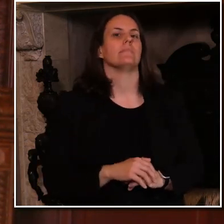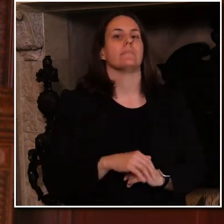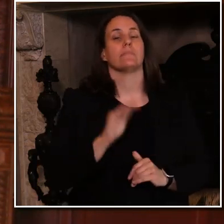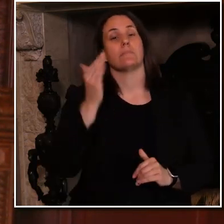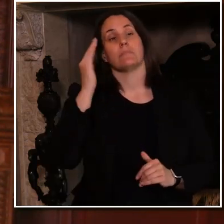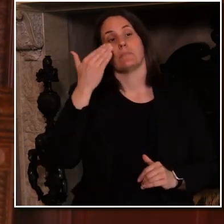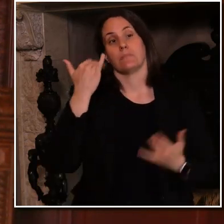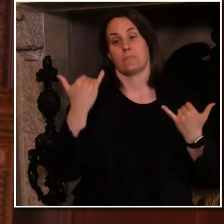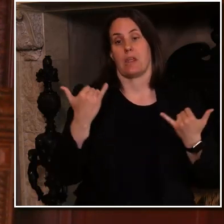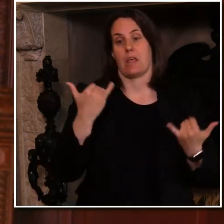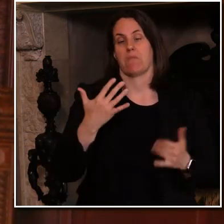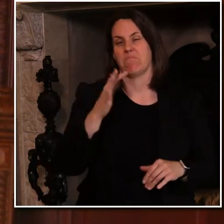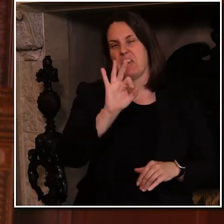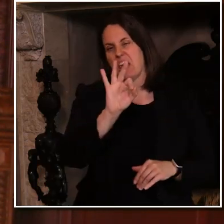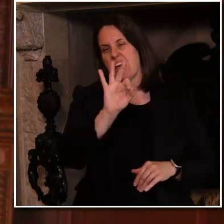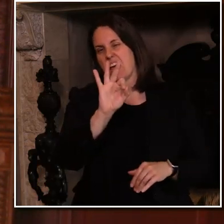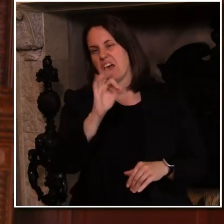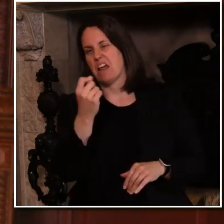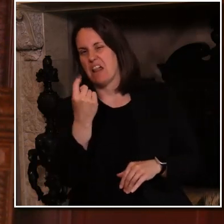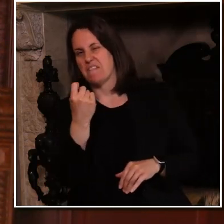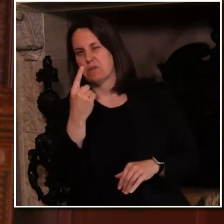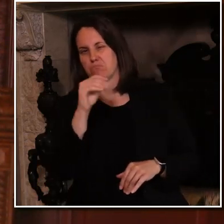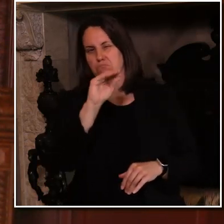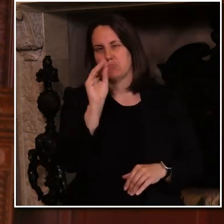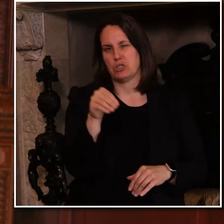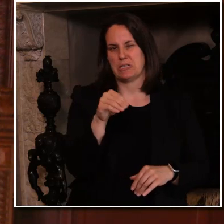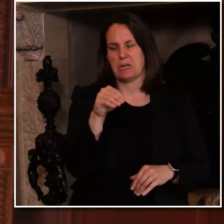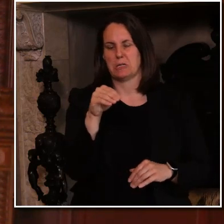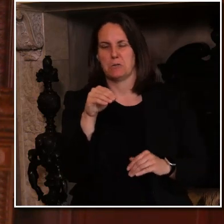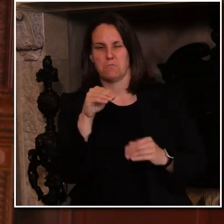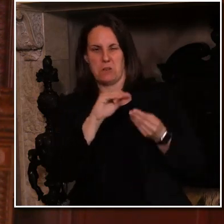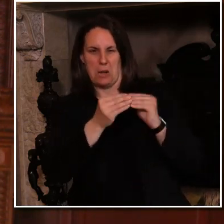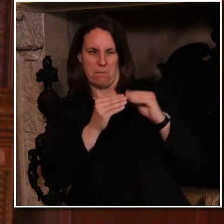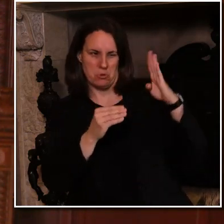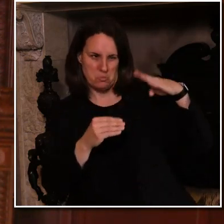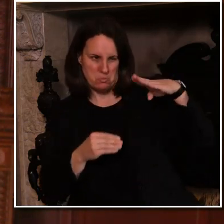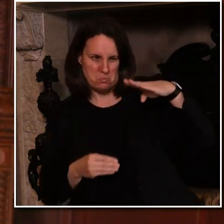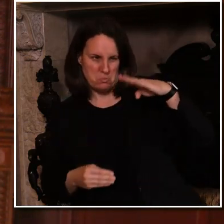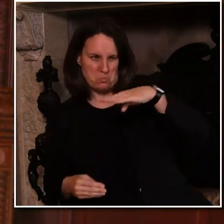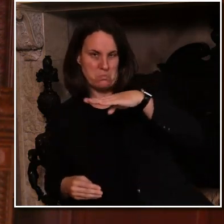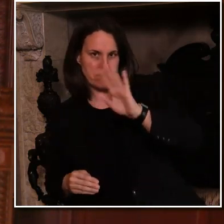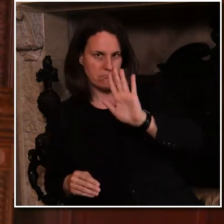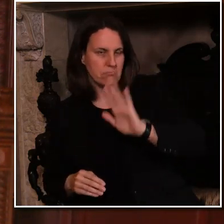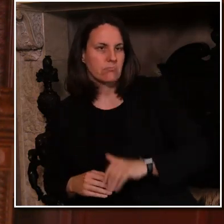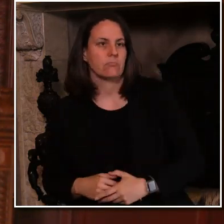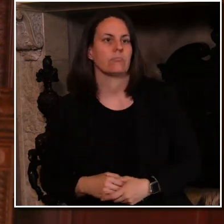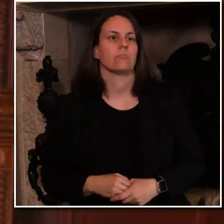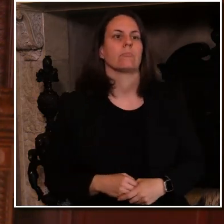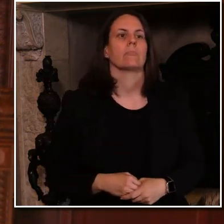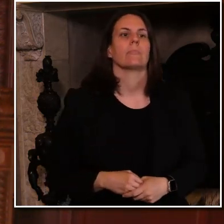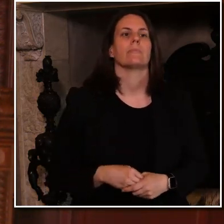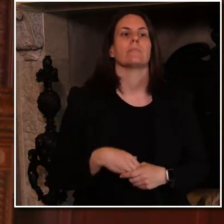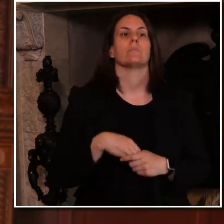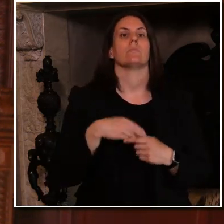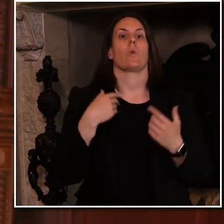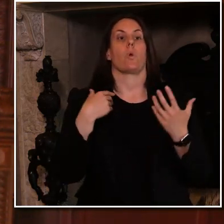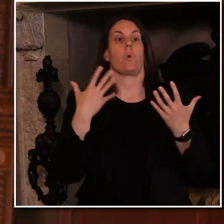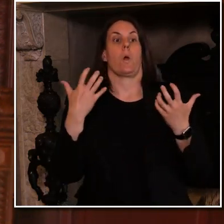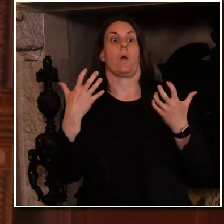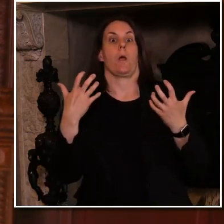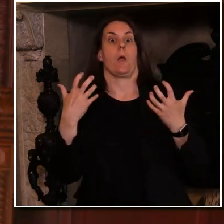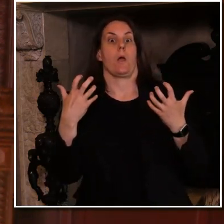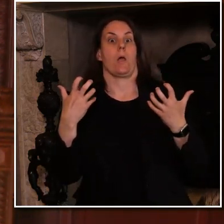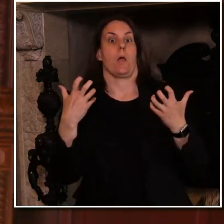trend is that we feel comfortable that overall we're in a better place than we were a week or two ago. So what is